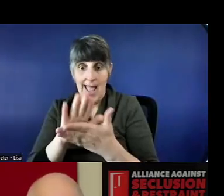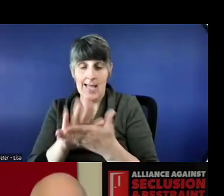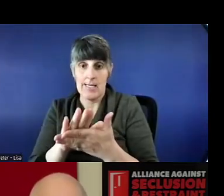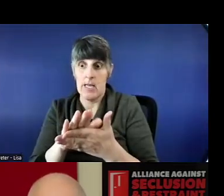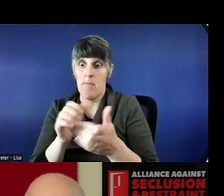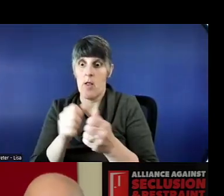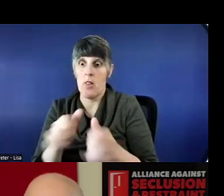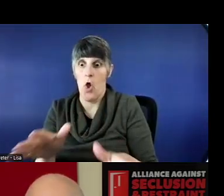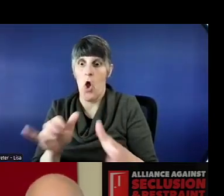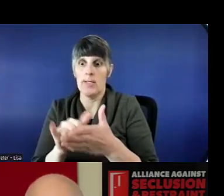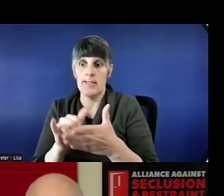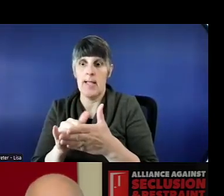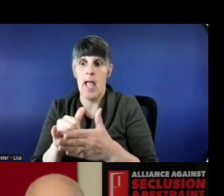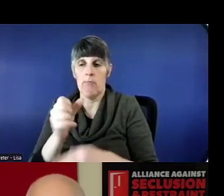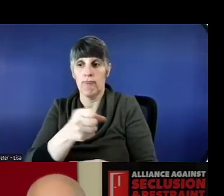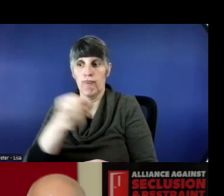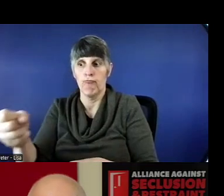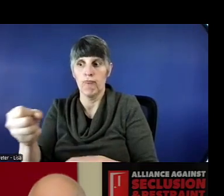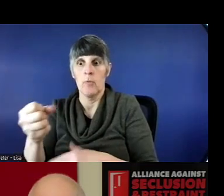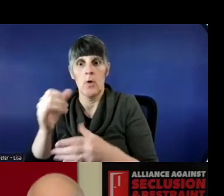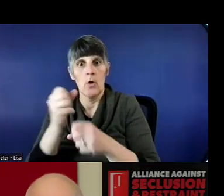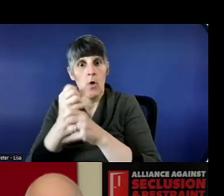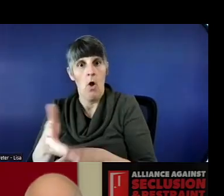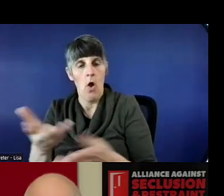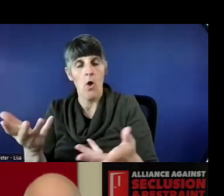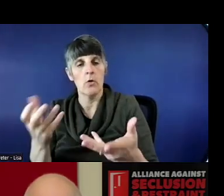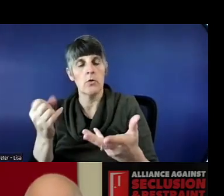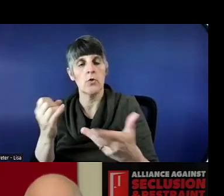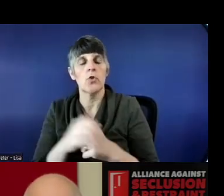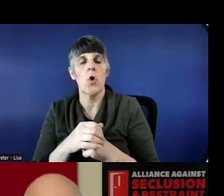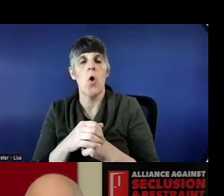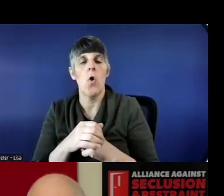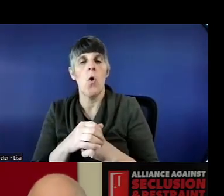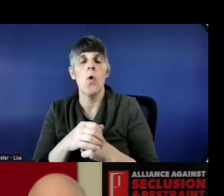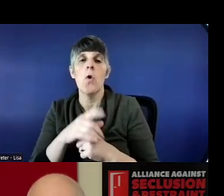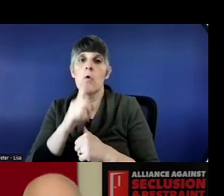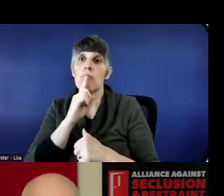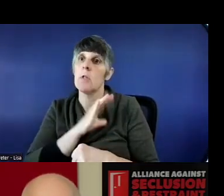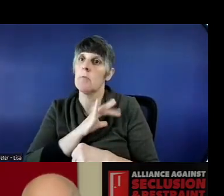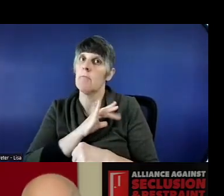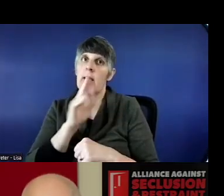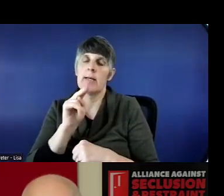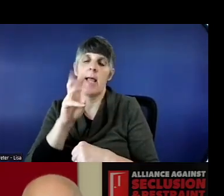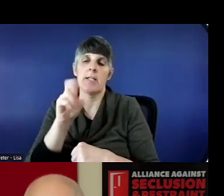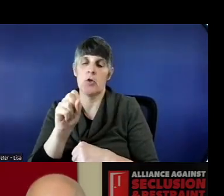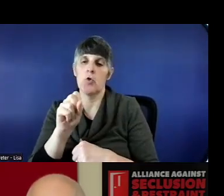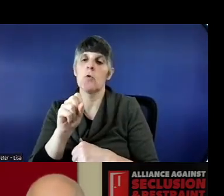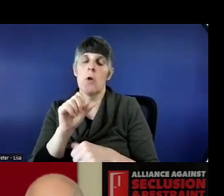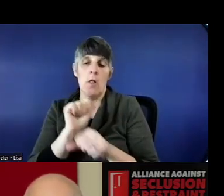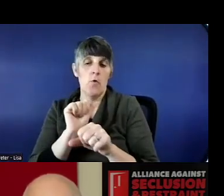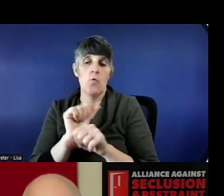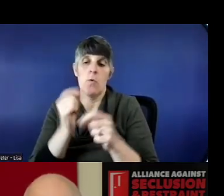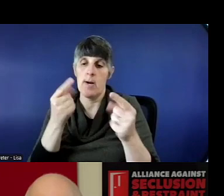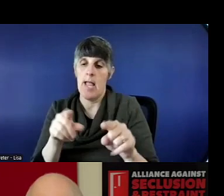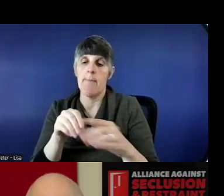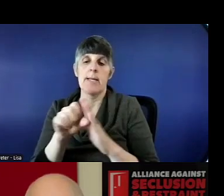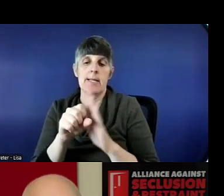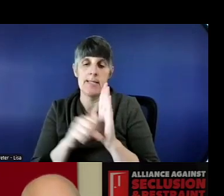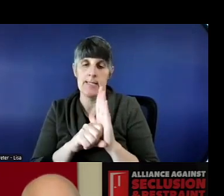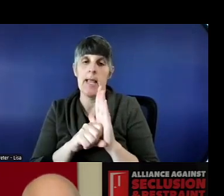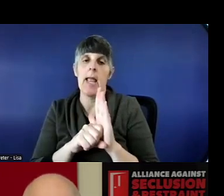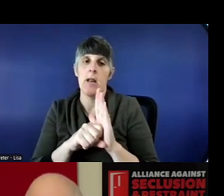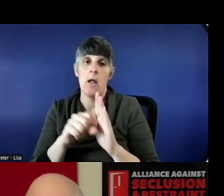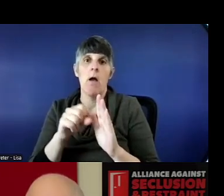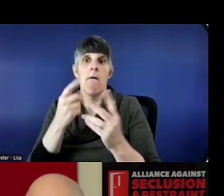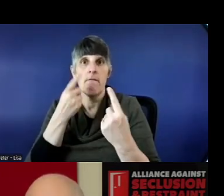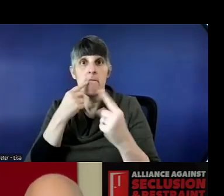that inappropriate use of timeout rooms could cause. So really fantastic news that the work that was being done in the state was being